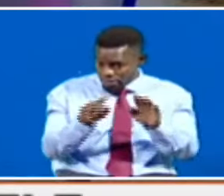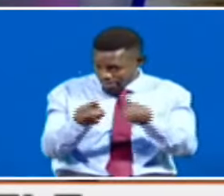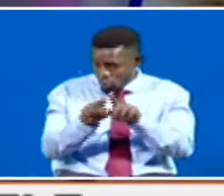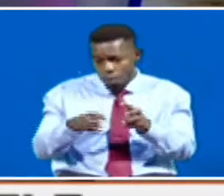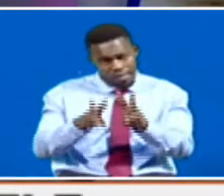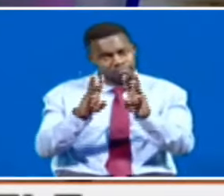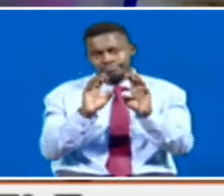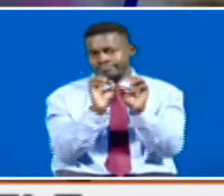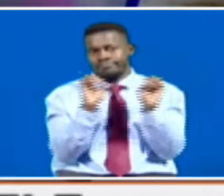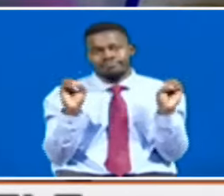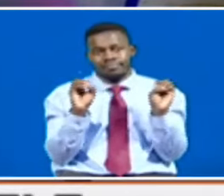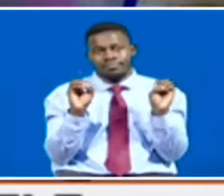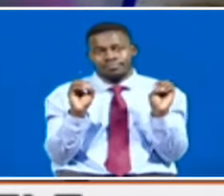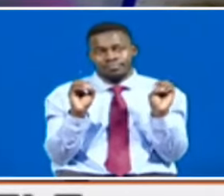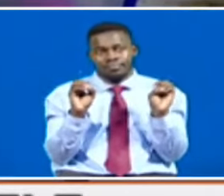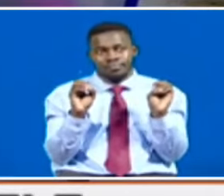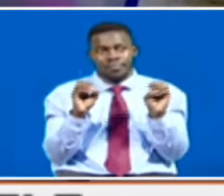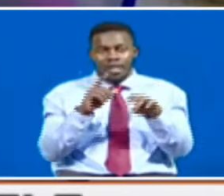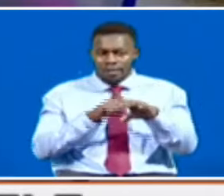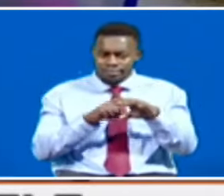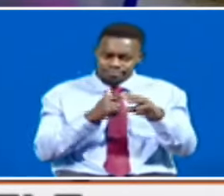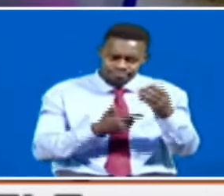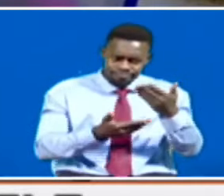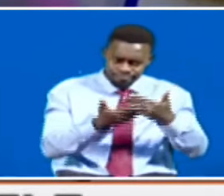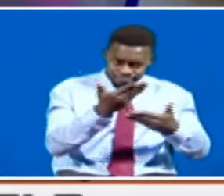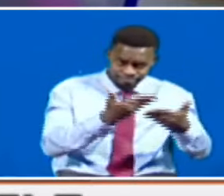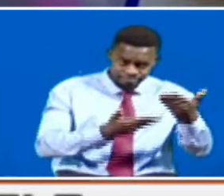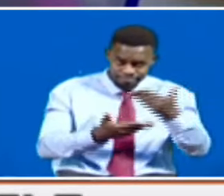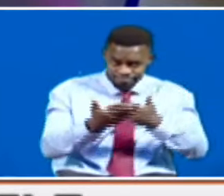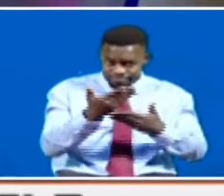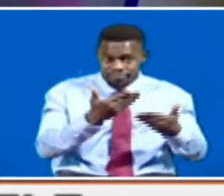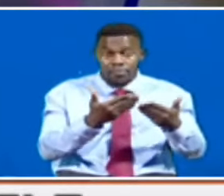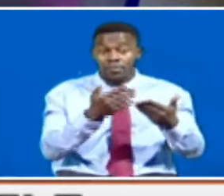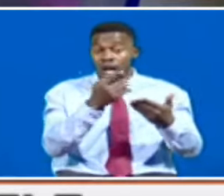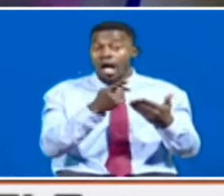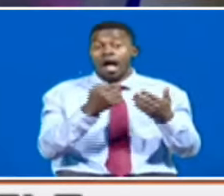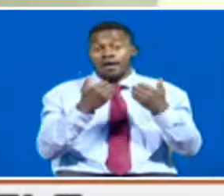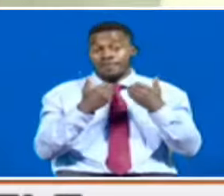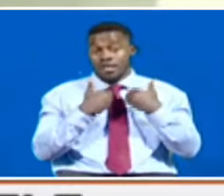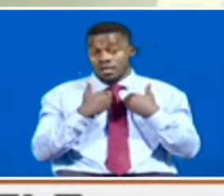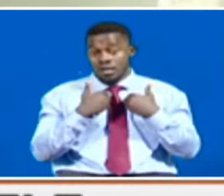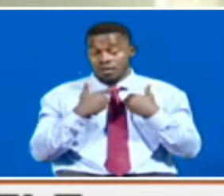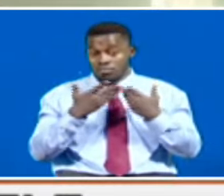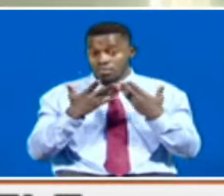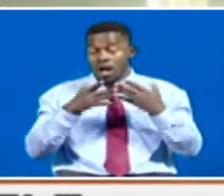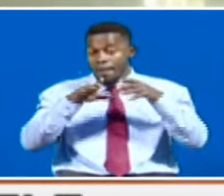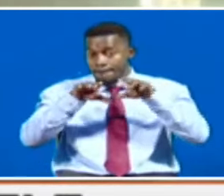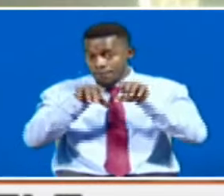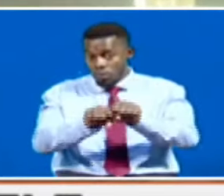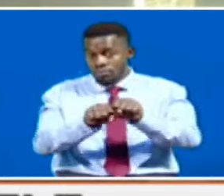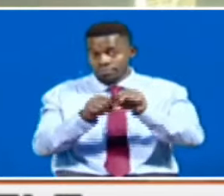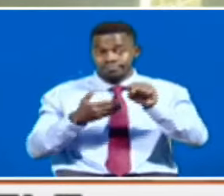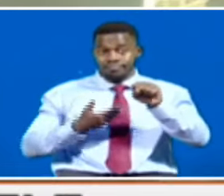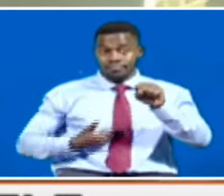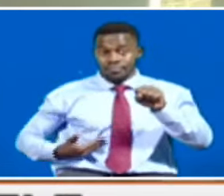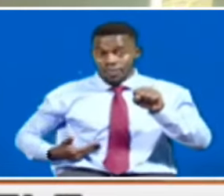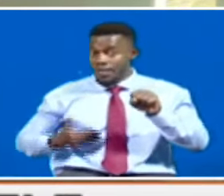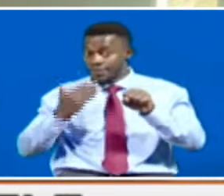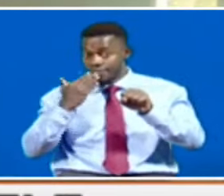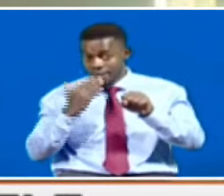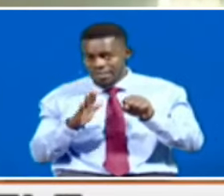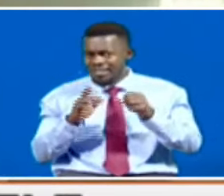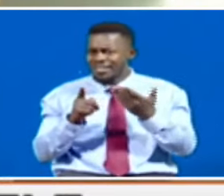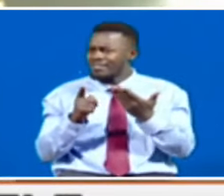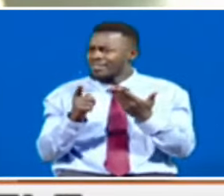At the time we were speaking to him, Bakari was scheduled to have surgery at Portrays Hospital. He urges affected men who are